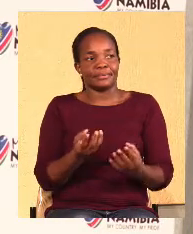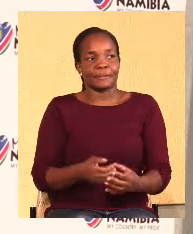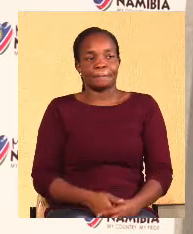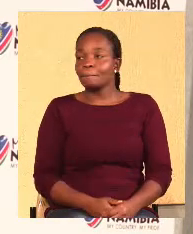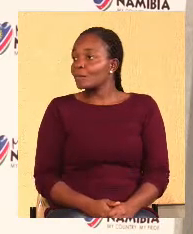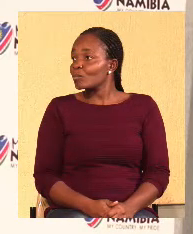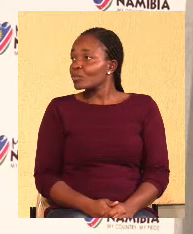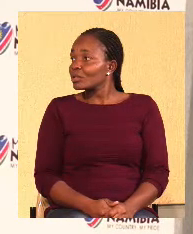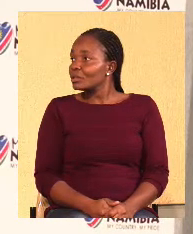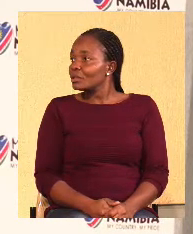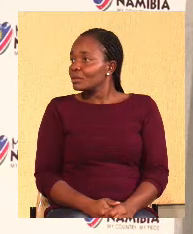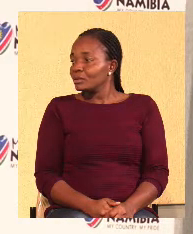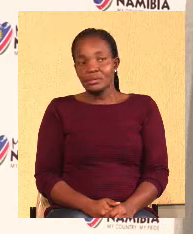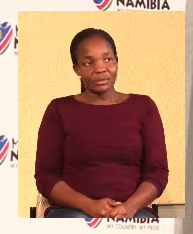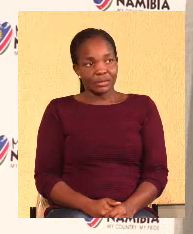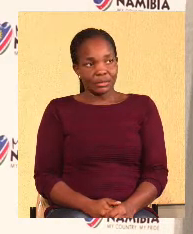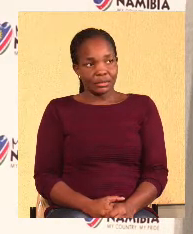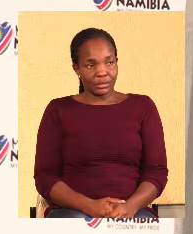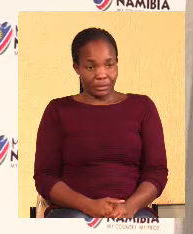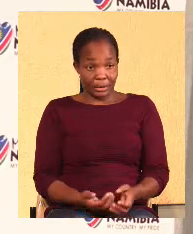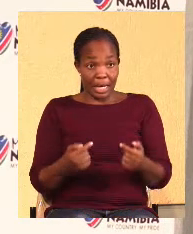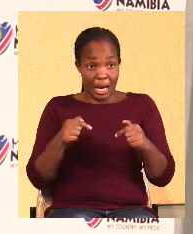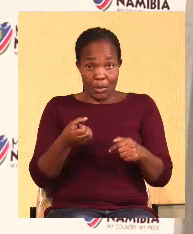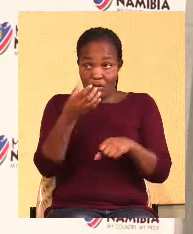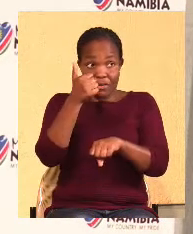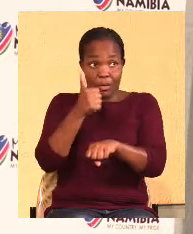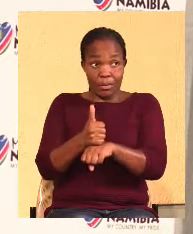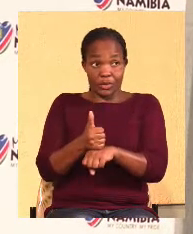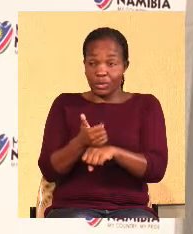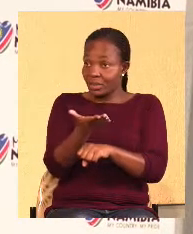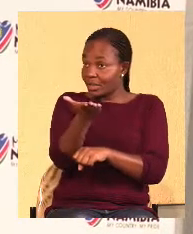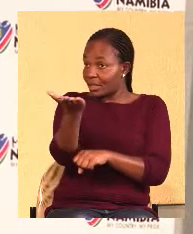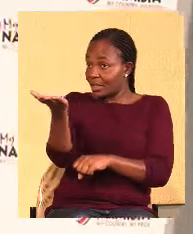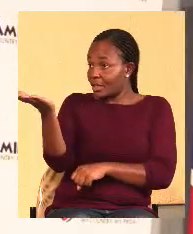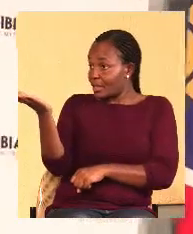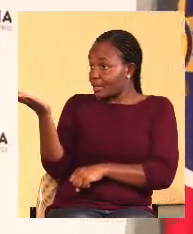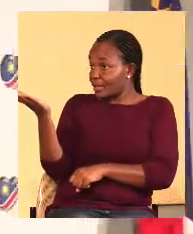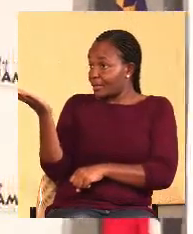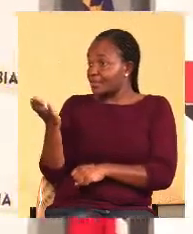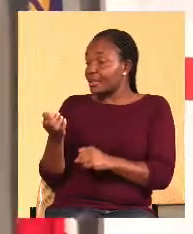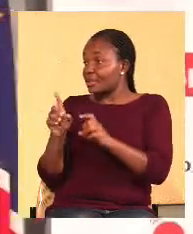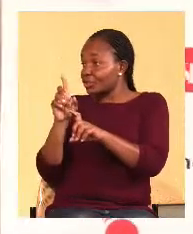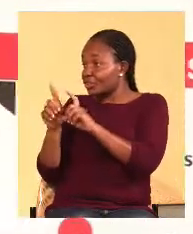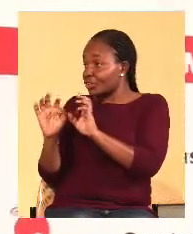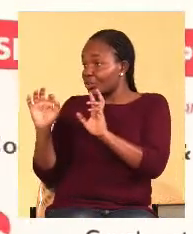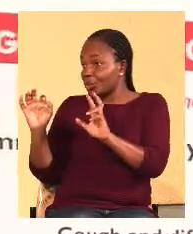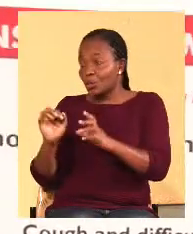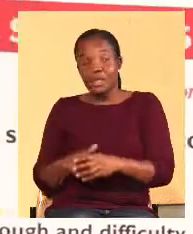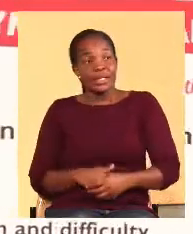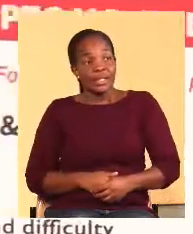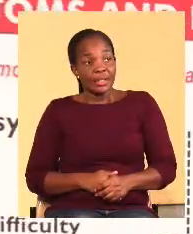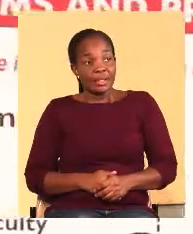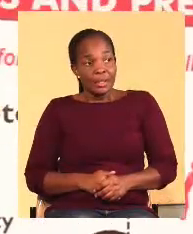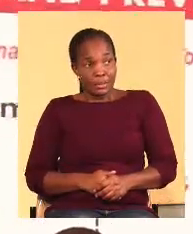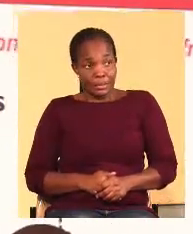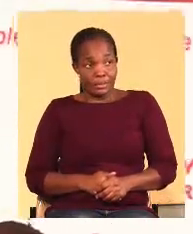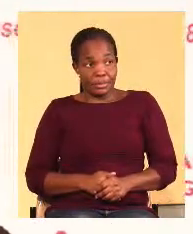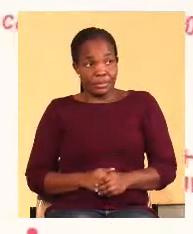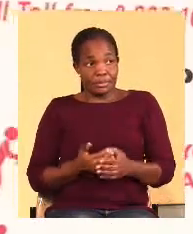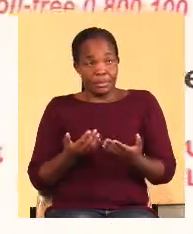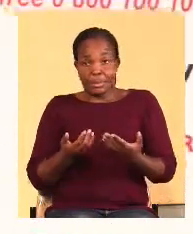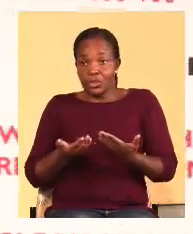I just want to use the opportunity to say that we are going to open the floor now to the general public for questions. But if someone could kindly assist us